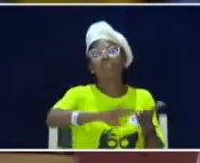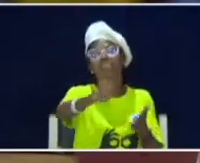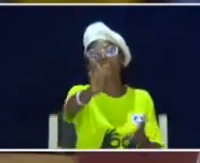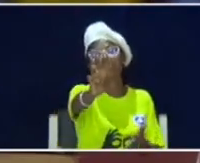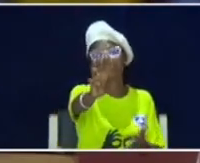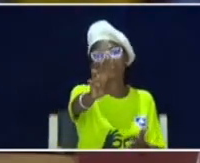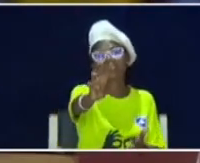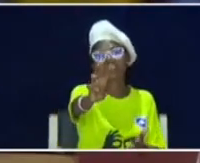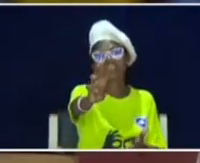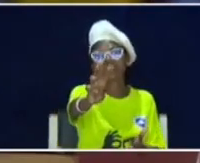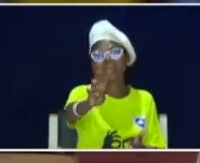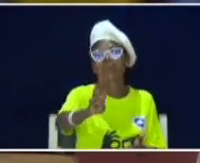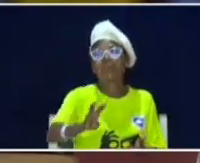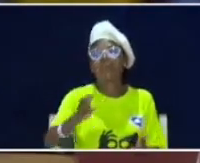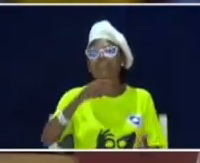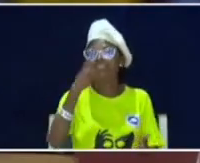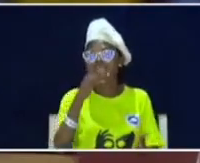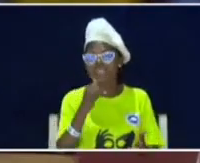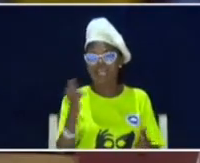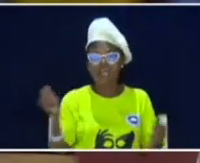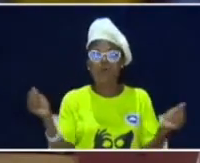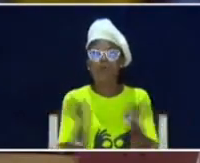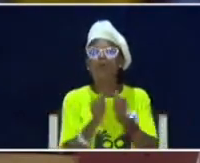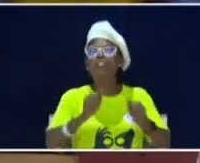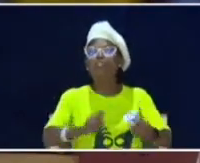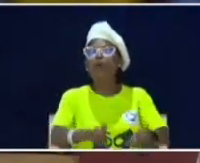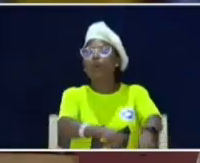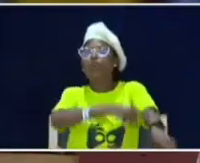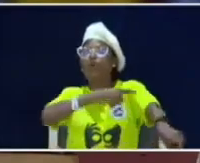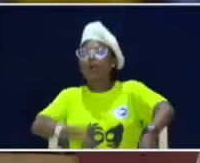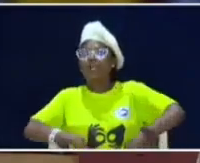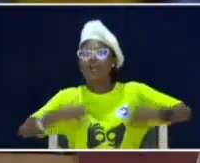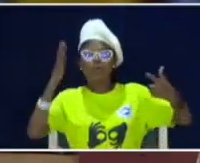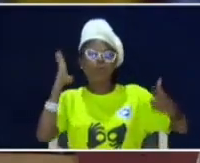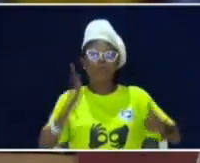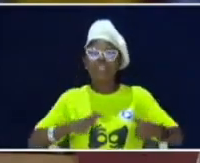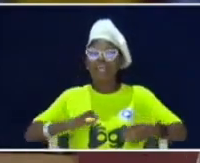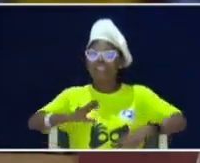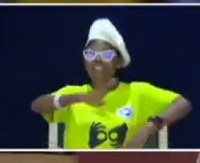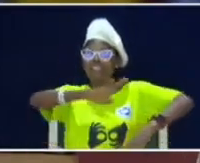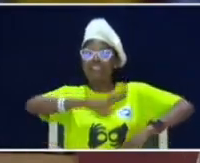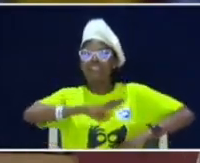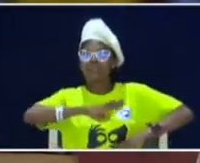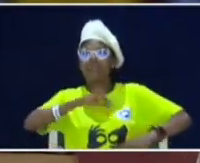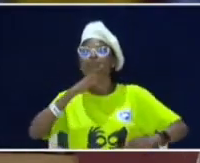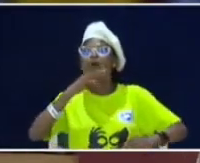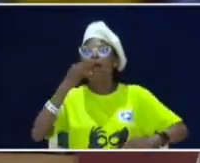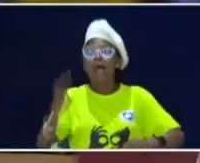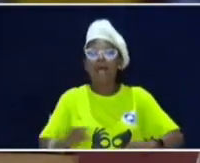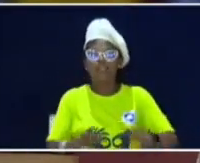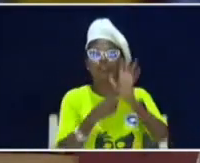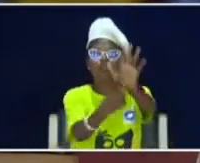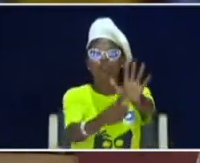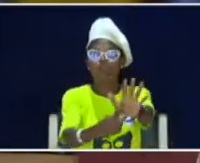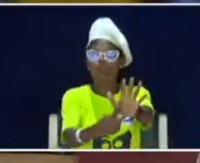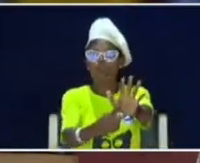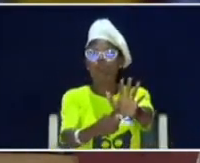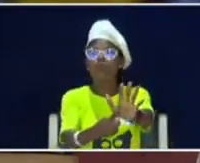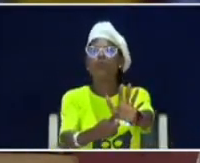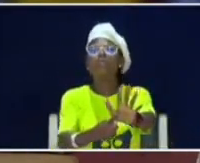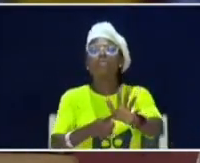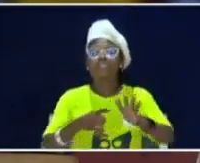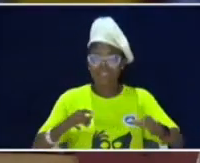Psalm 91, verse 6, it says, "With long life will I satisfy you and show you his salvation." As from